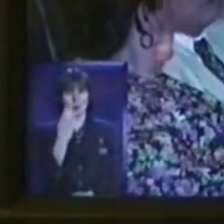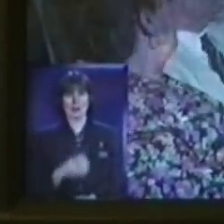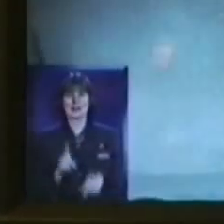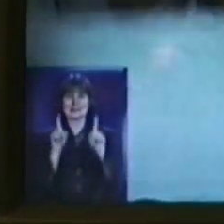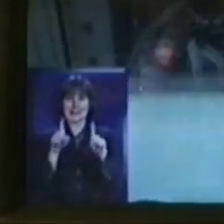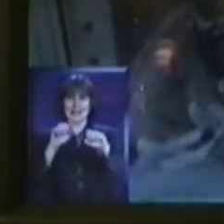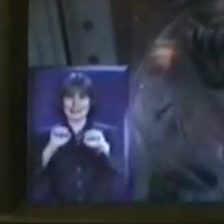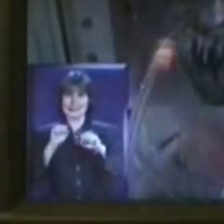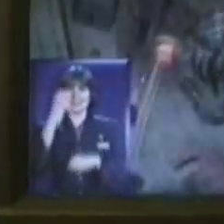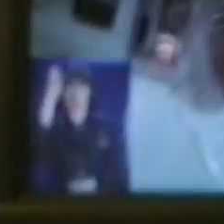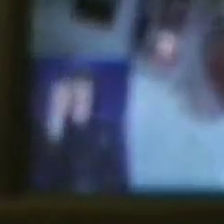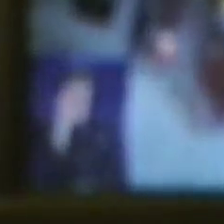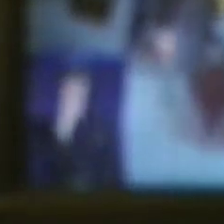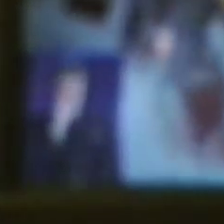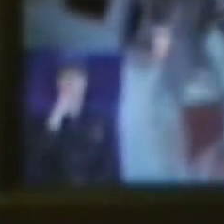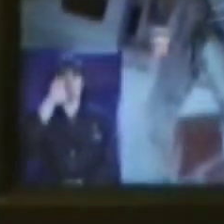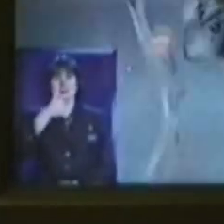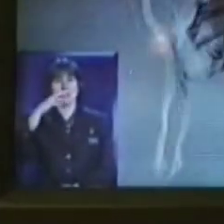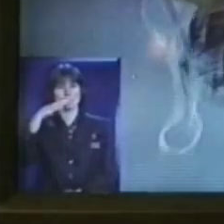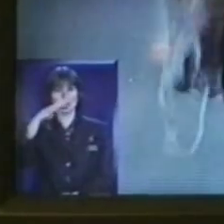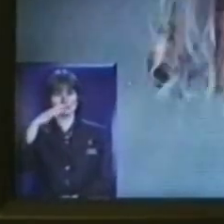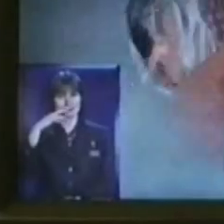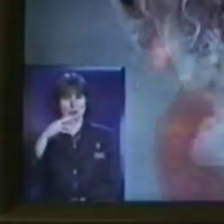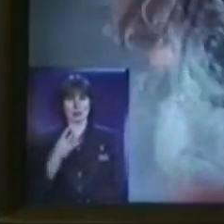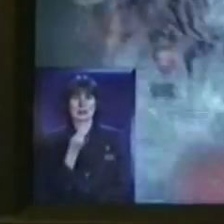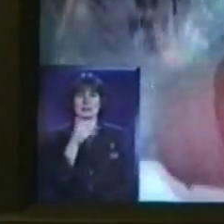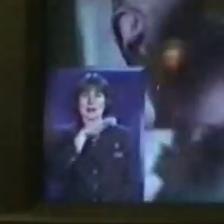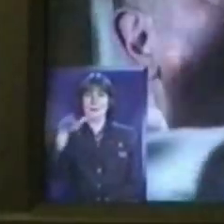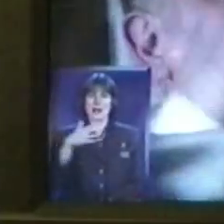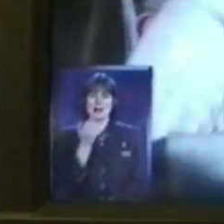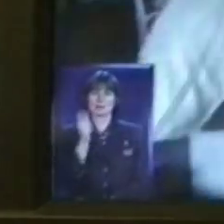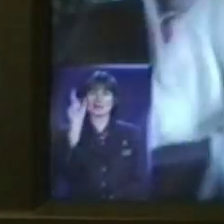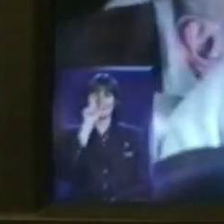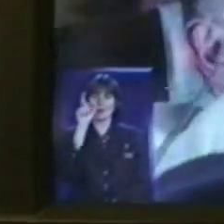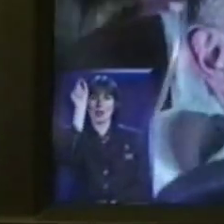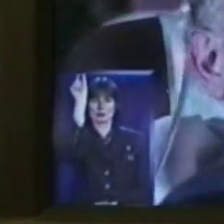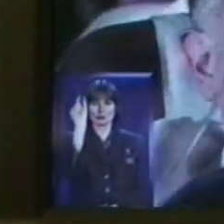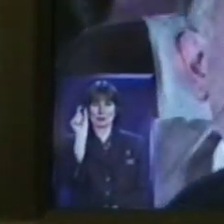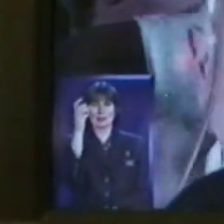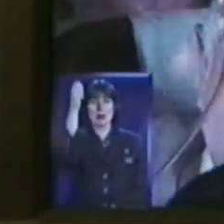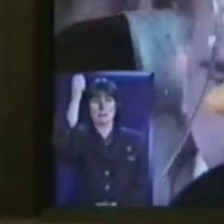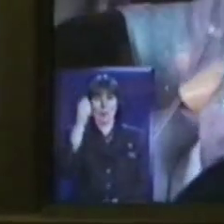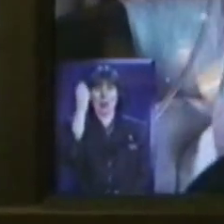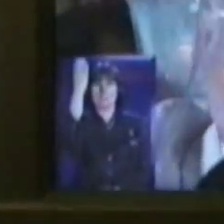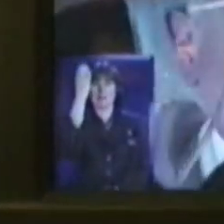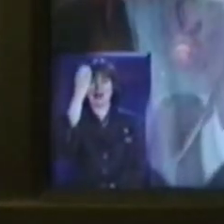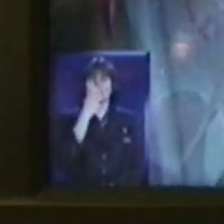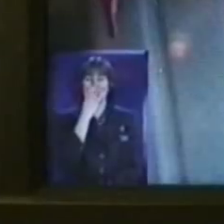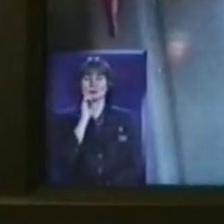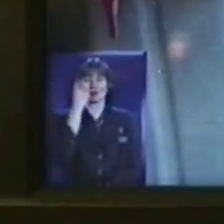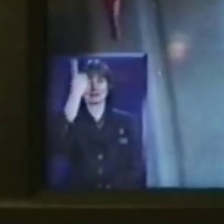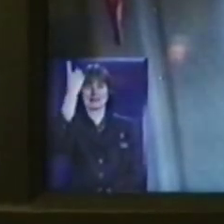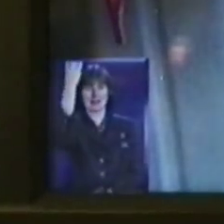oxygen masks will be released from the panel just above your seat. Stay in your seat and pull the mask towards you to open your oxygen supply.